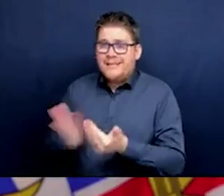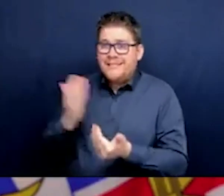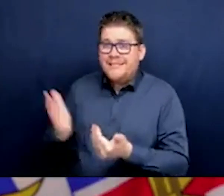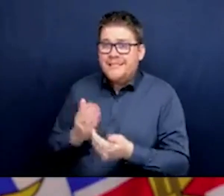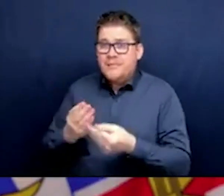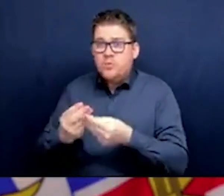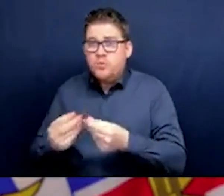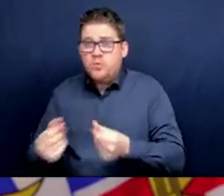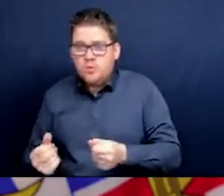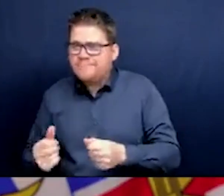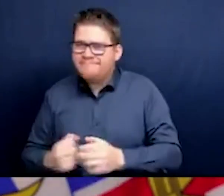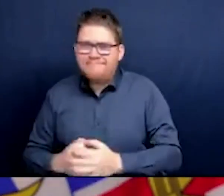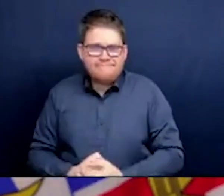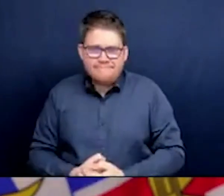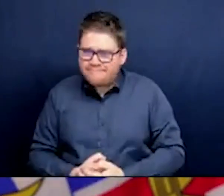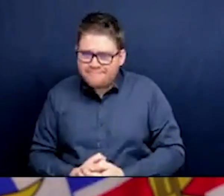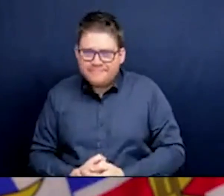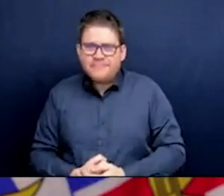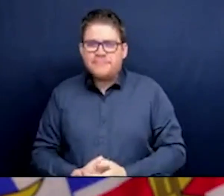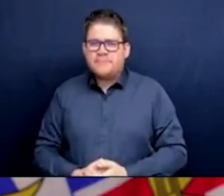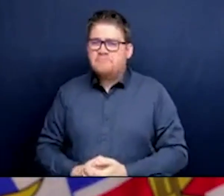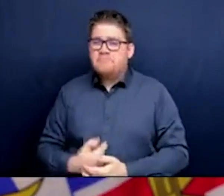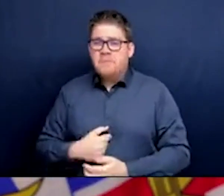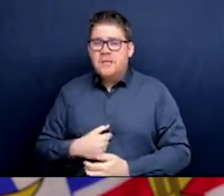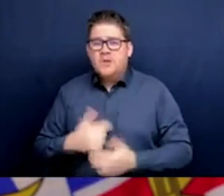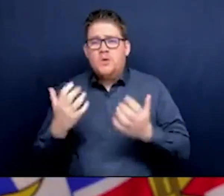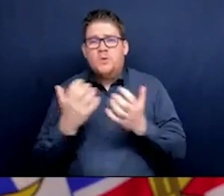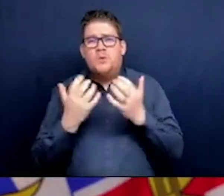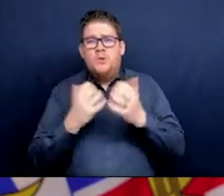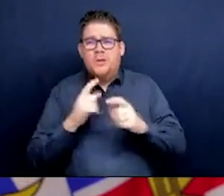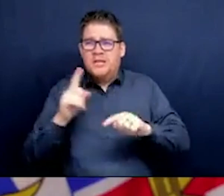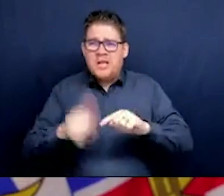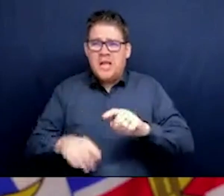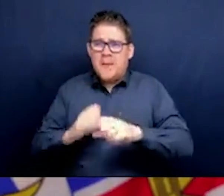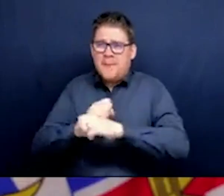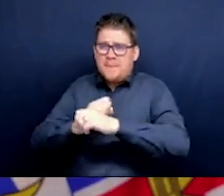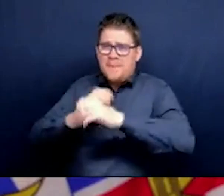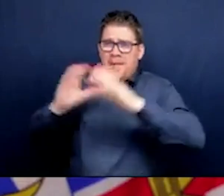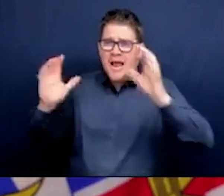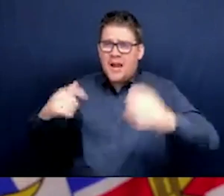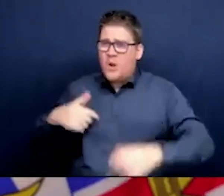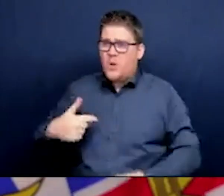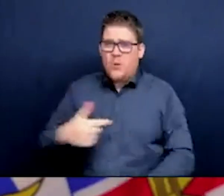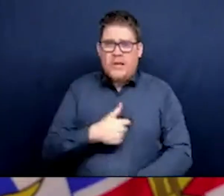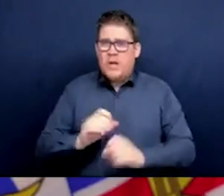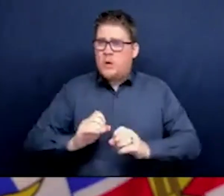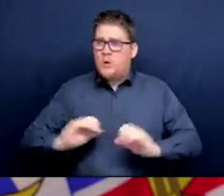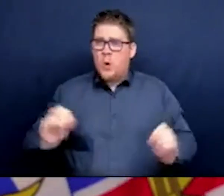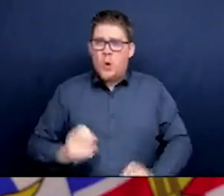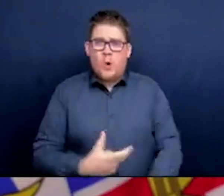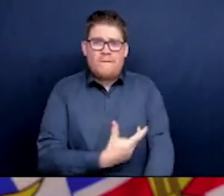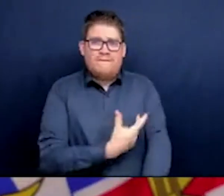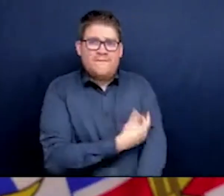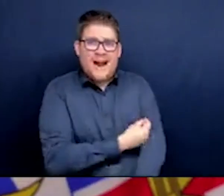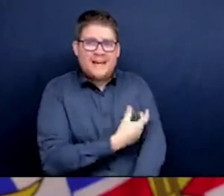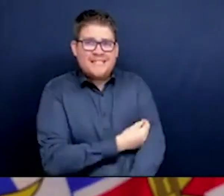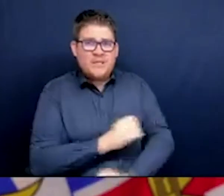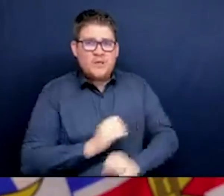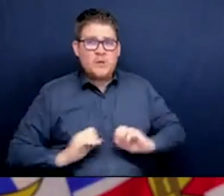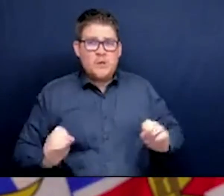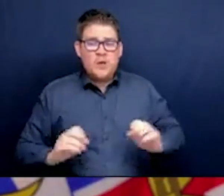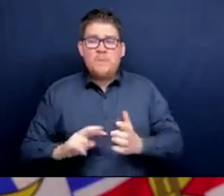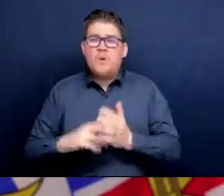would be if we had not stepped up across this province to thank everyone who did their bit by getting